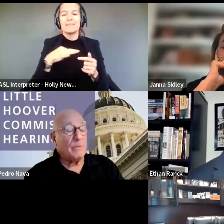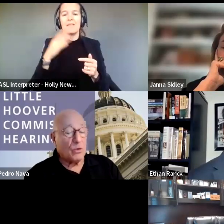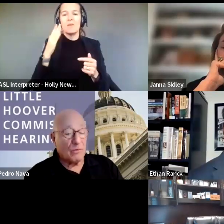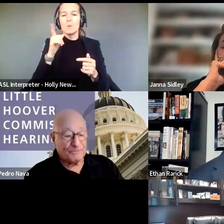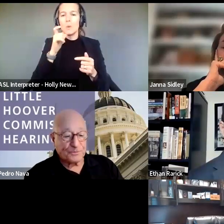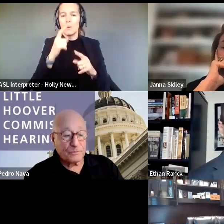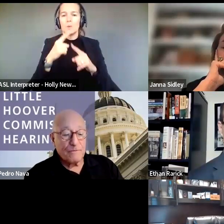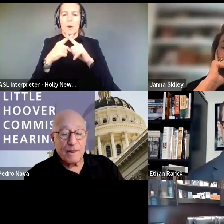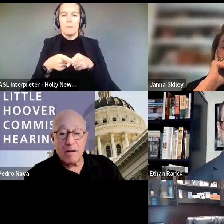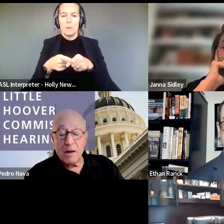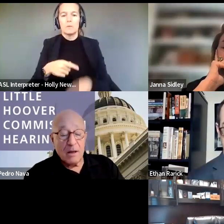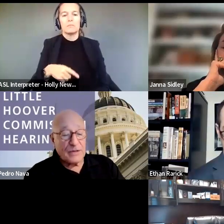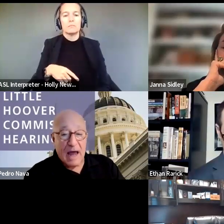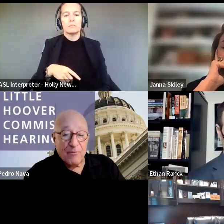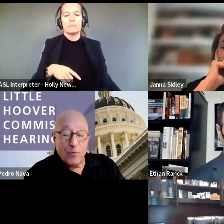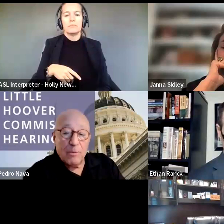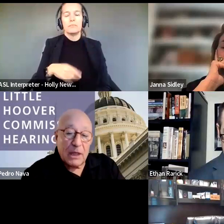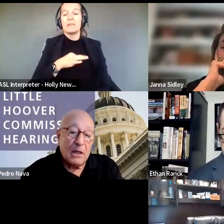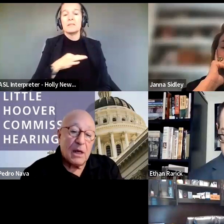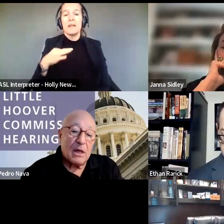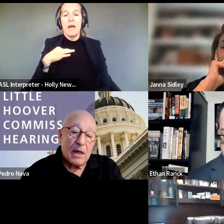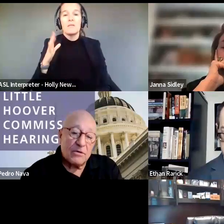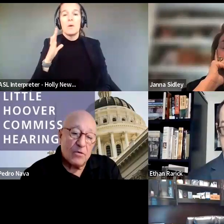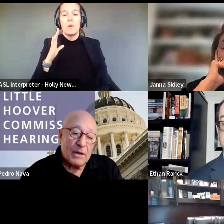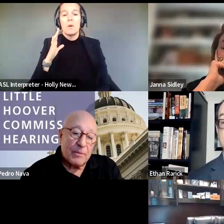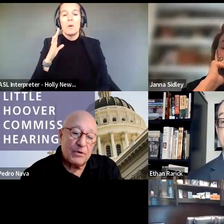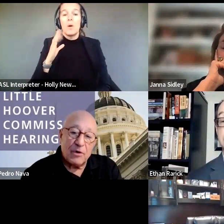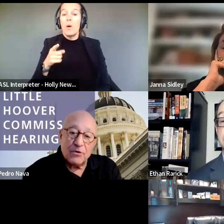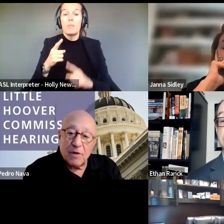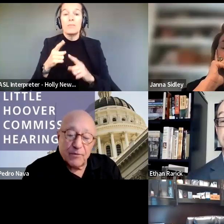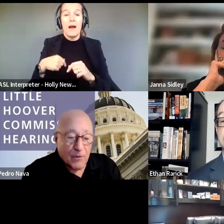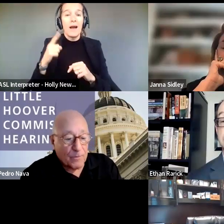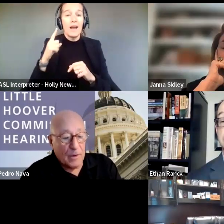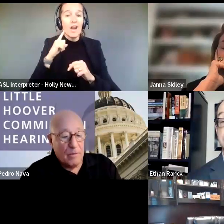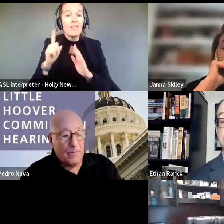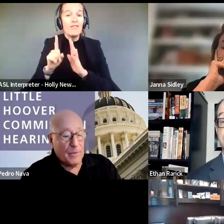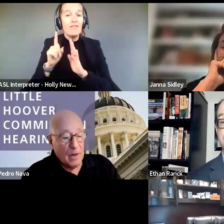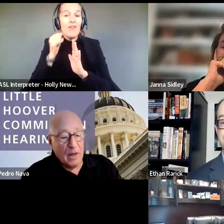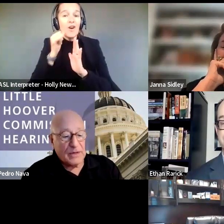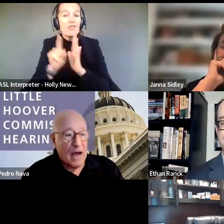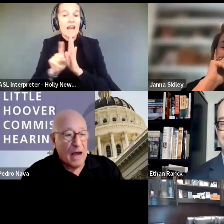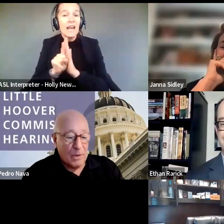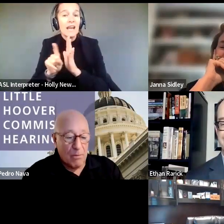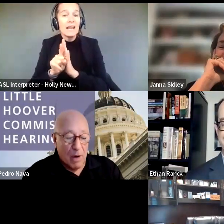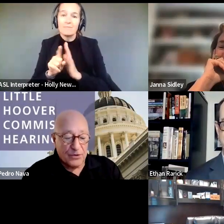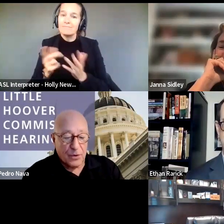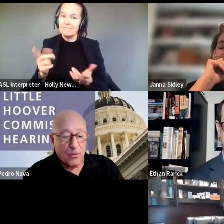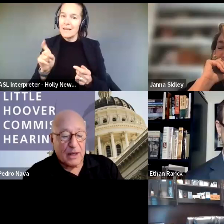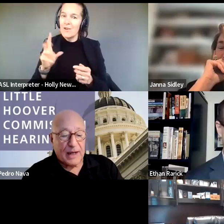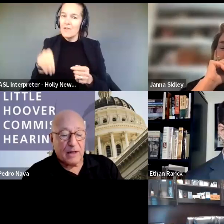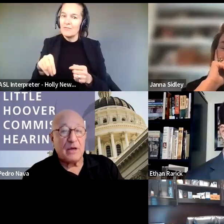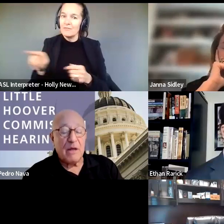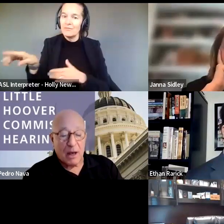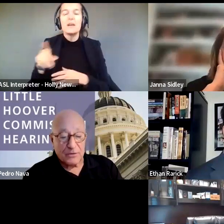who to unmute. Staff will be, and that's what happens if you don't shut off your phone. Staff will be monitoring